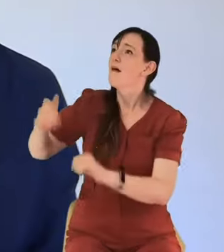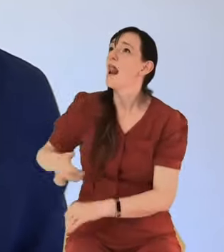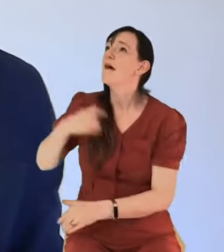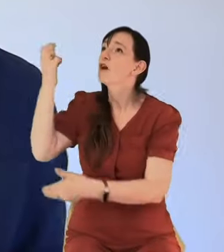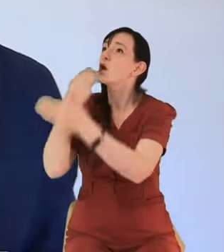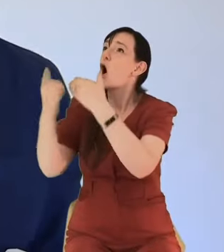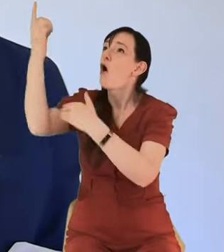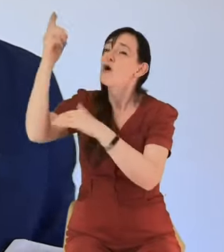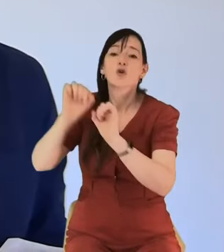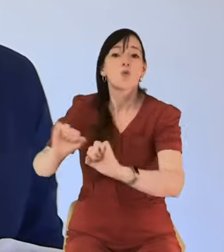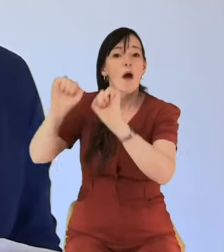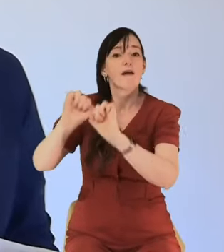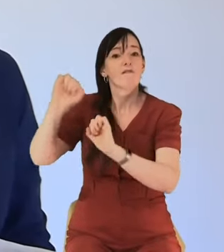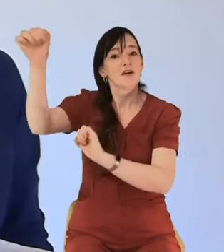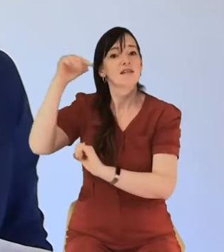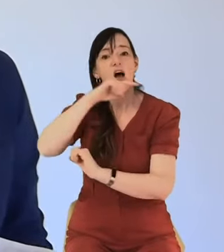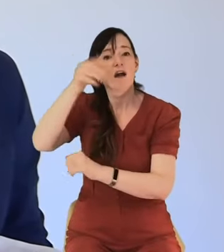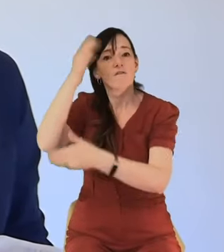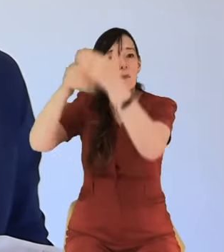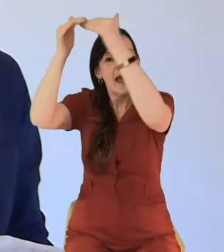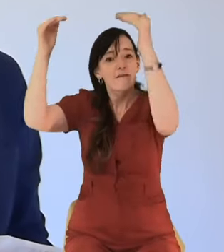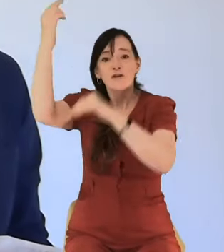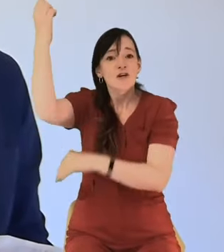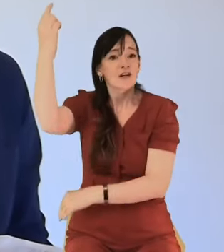to wait for his Son from heaven.